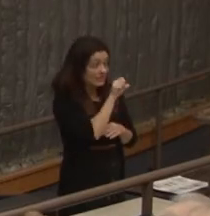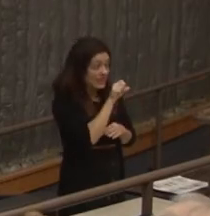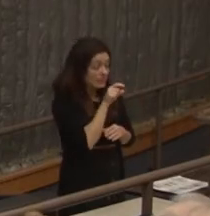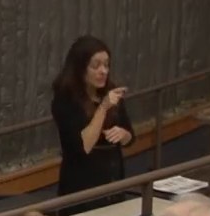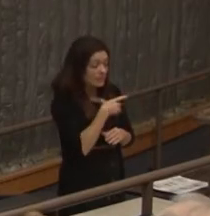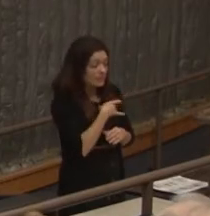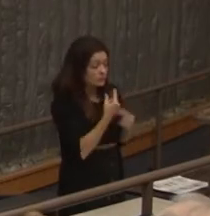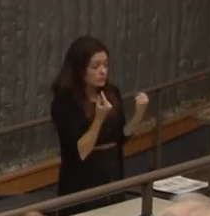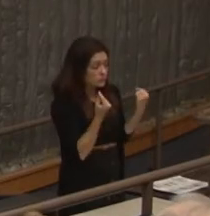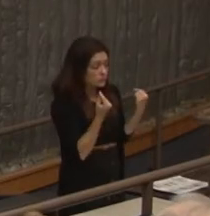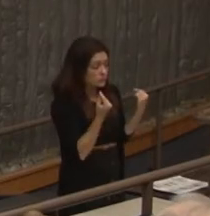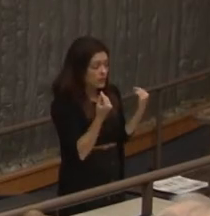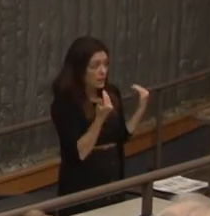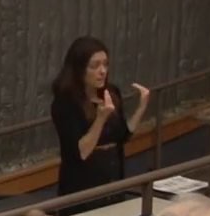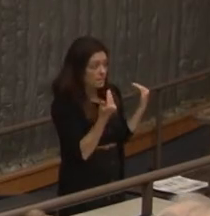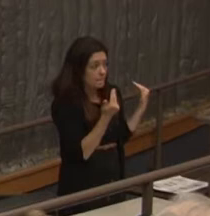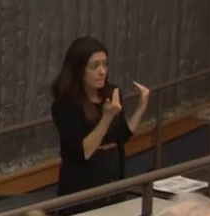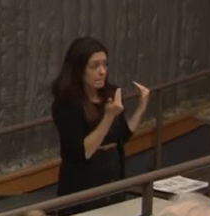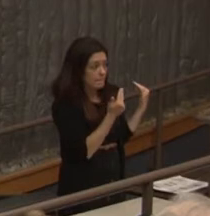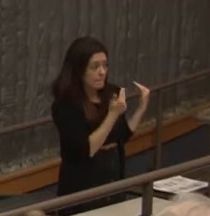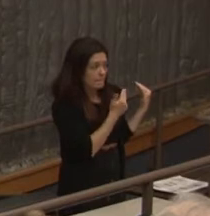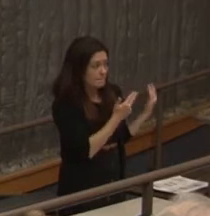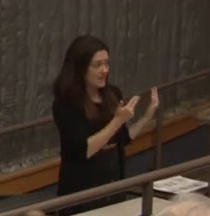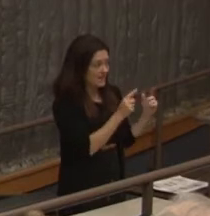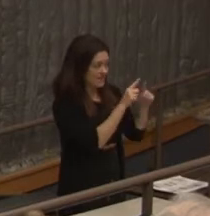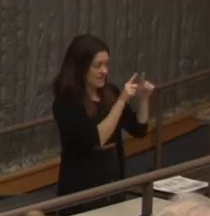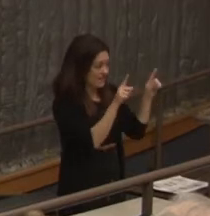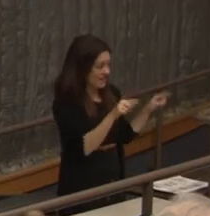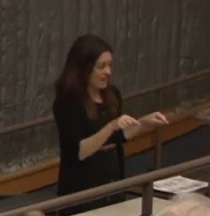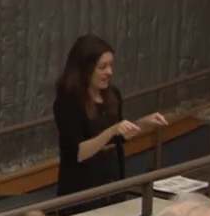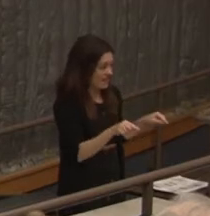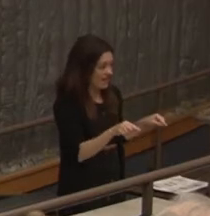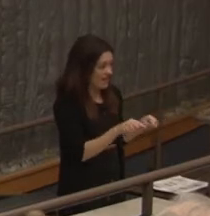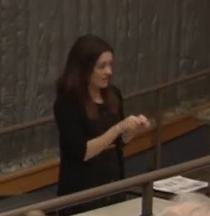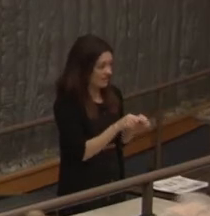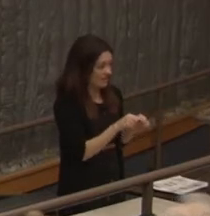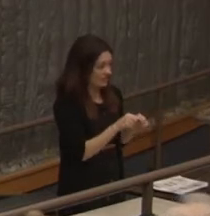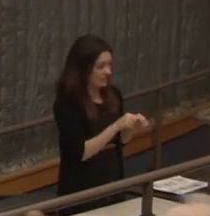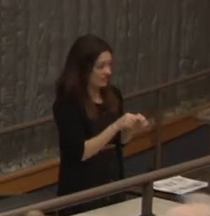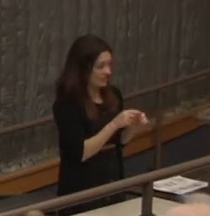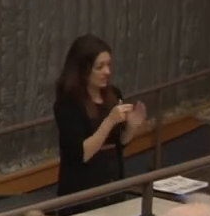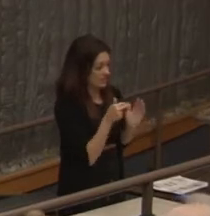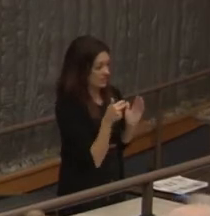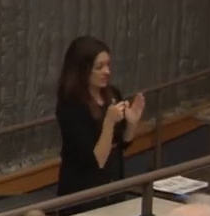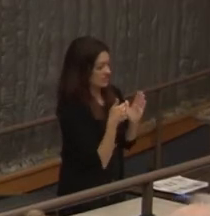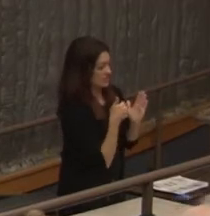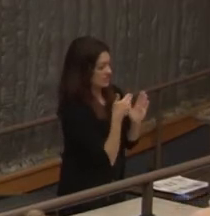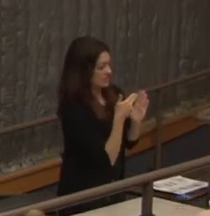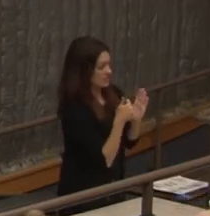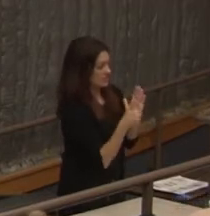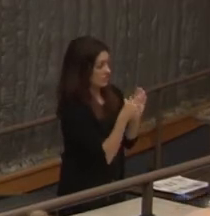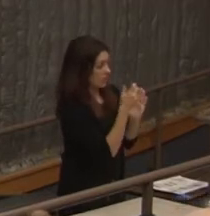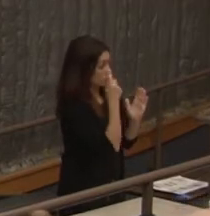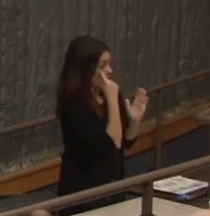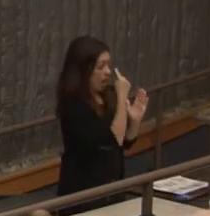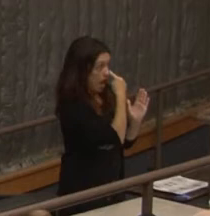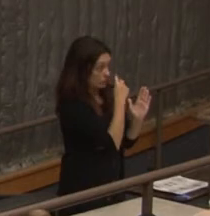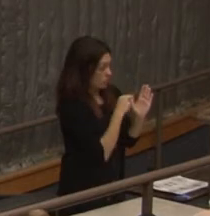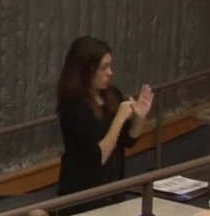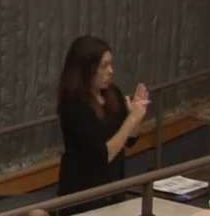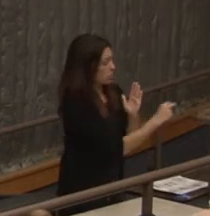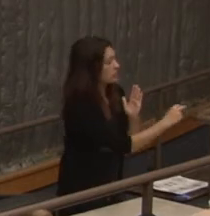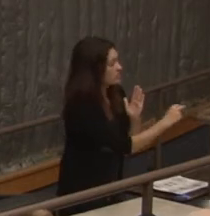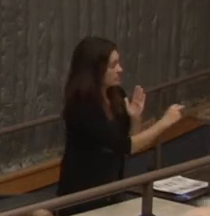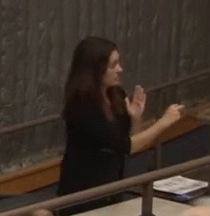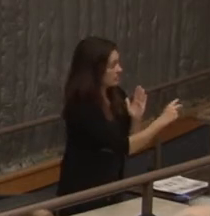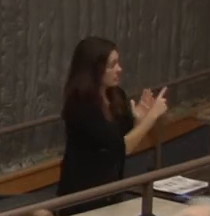sense, paint off the canvas, not literally, because there's nothing there, but to take our eyes away and say,